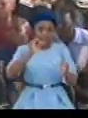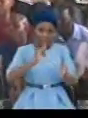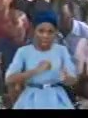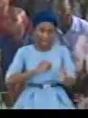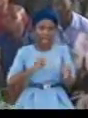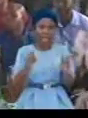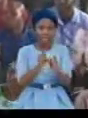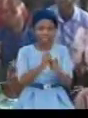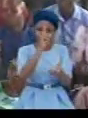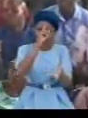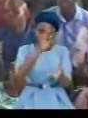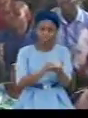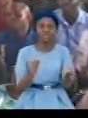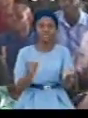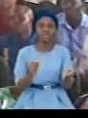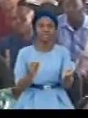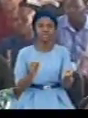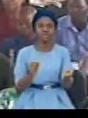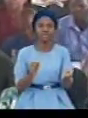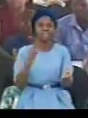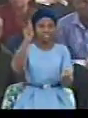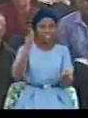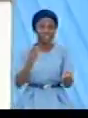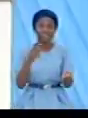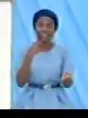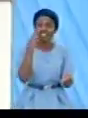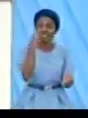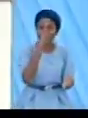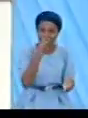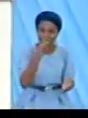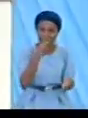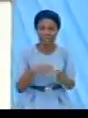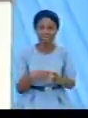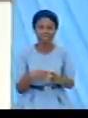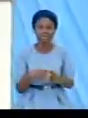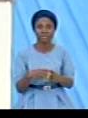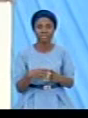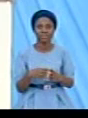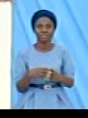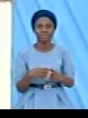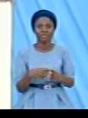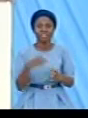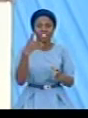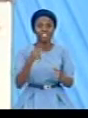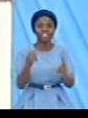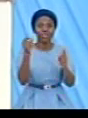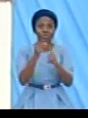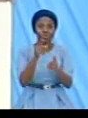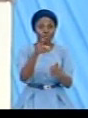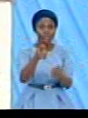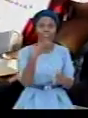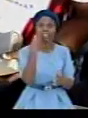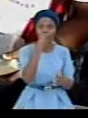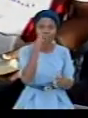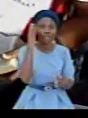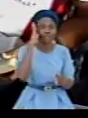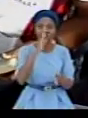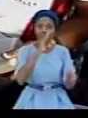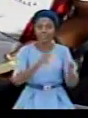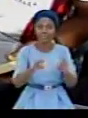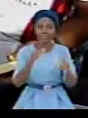I also believe. Therefore speak. And the word you speak will be performed in Jesus'